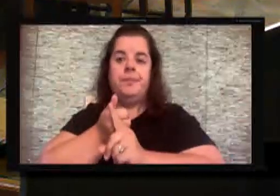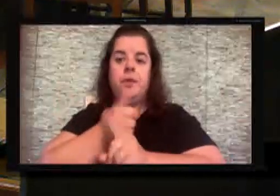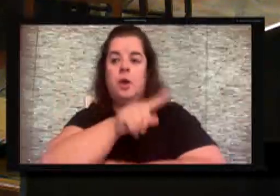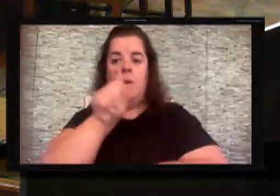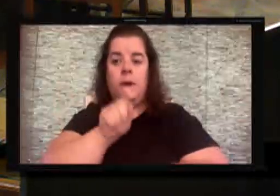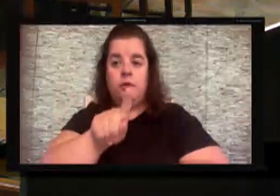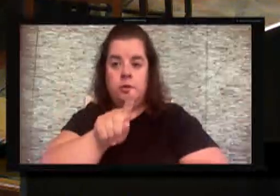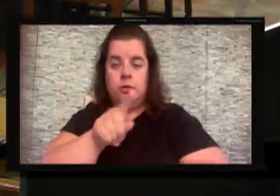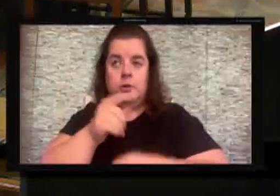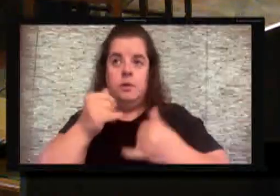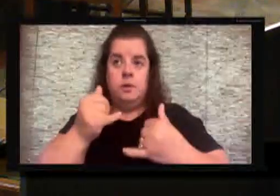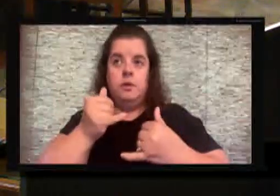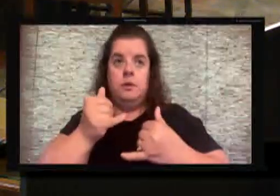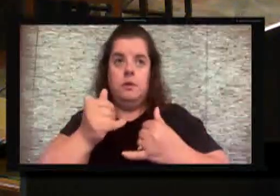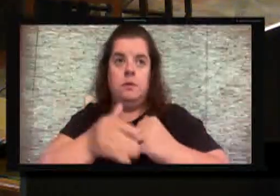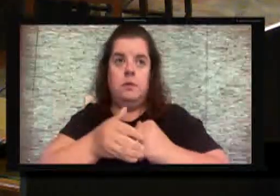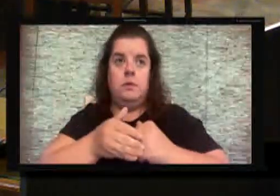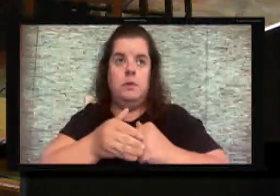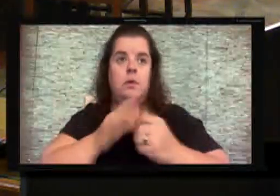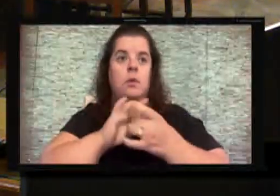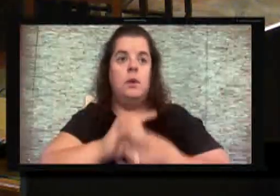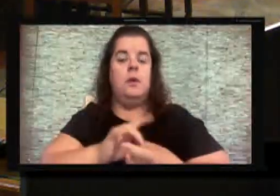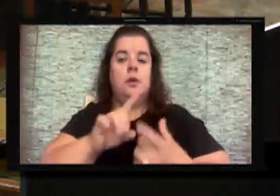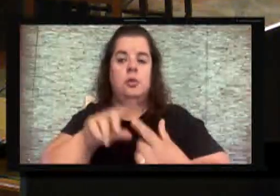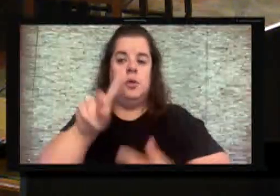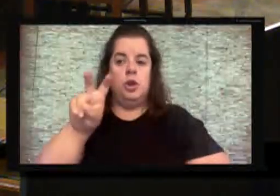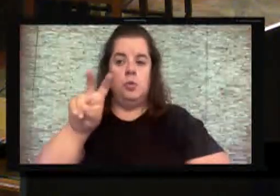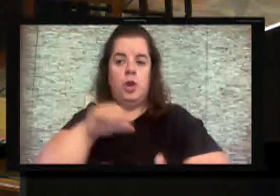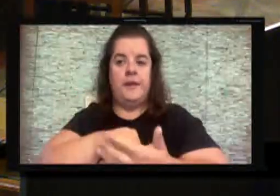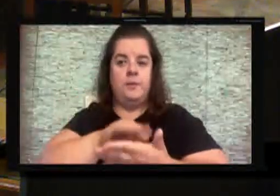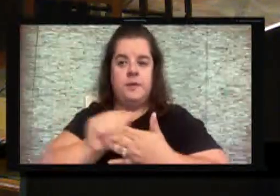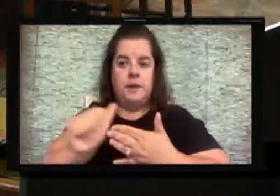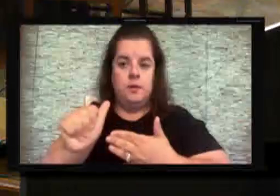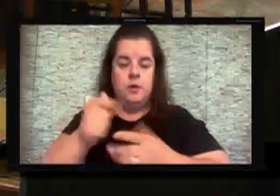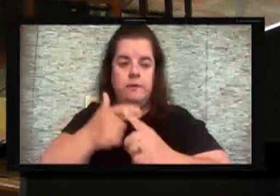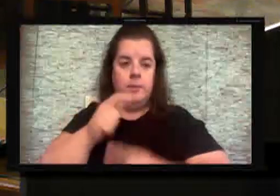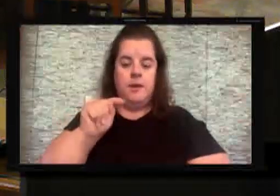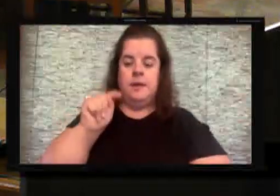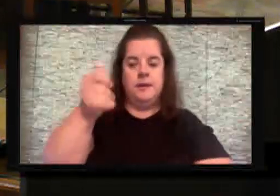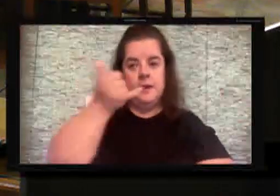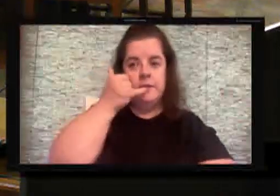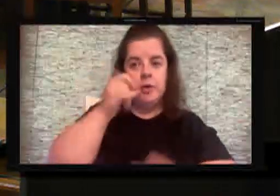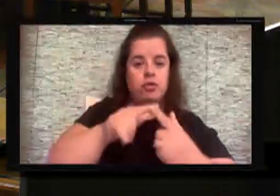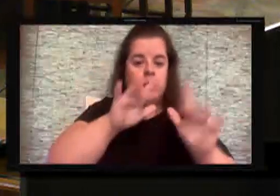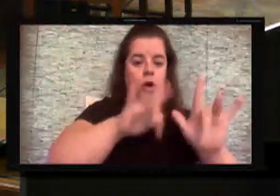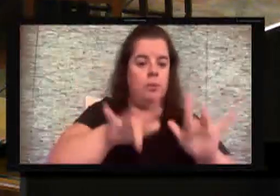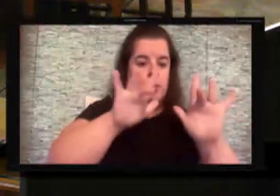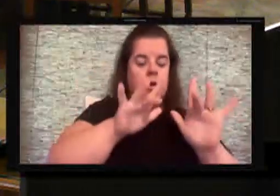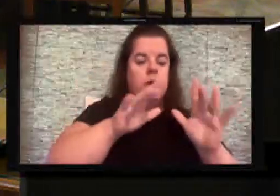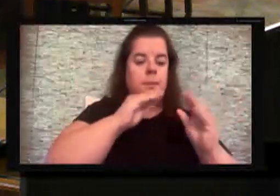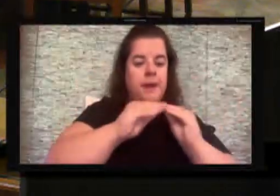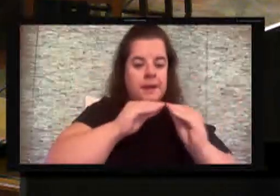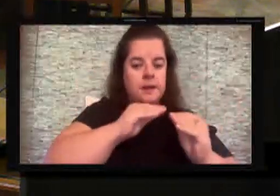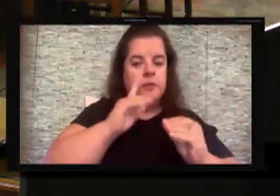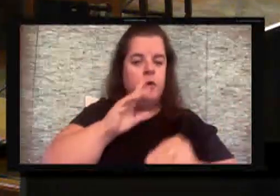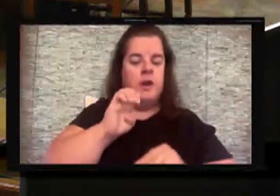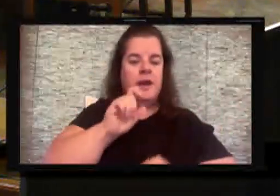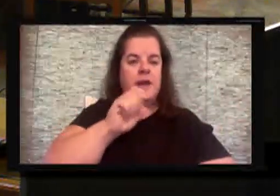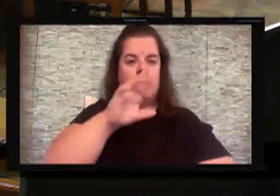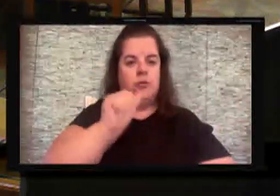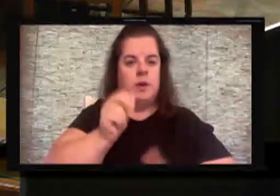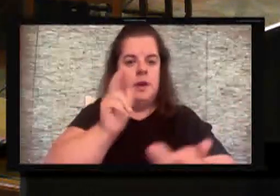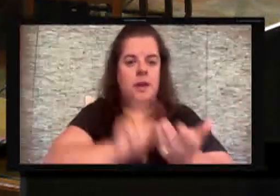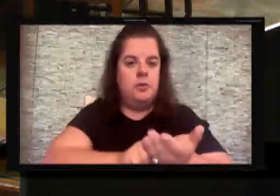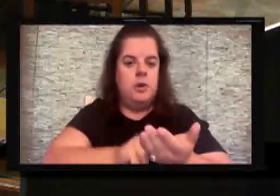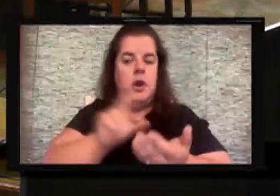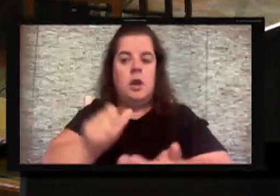is regarding the $200,000 from telephone to computer maintenance to cover the cost of ESRI contract and other